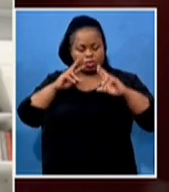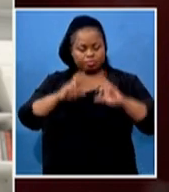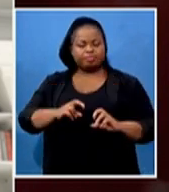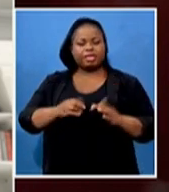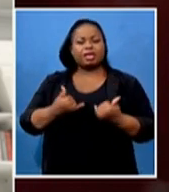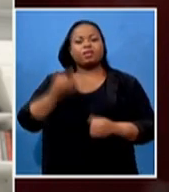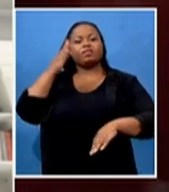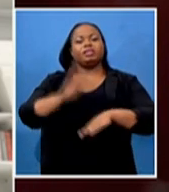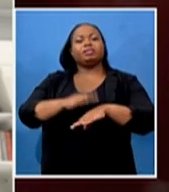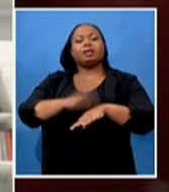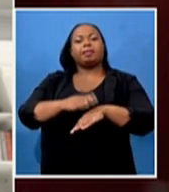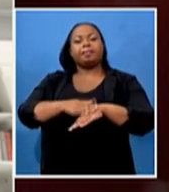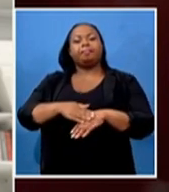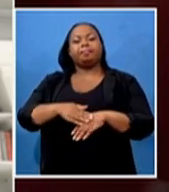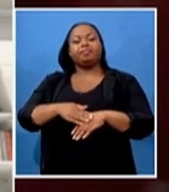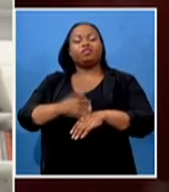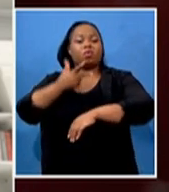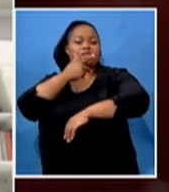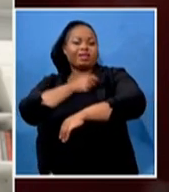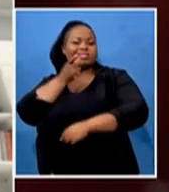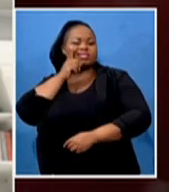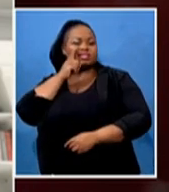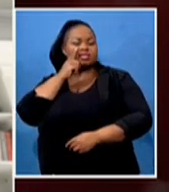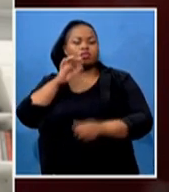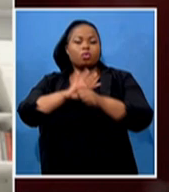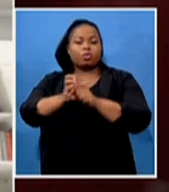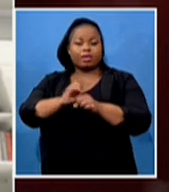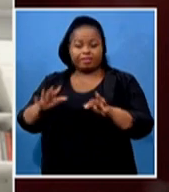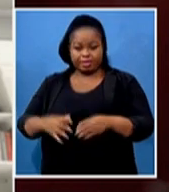vaccine for COVID-19 in partnership with Oxford